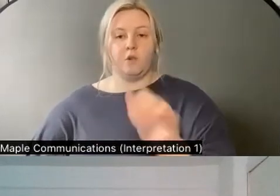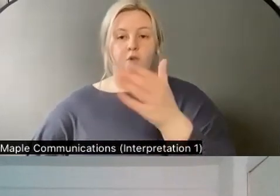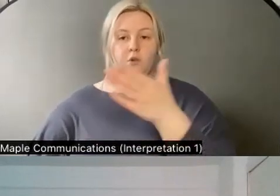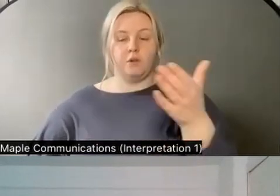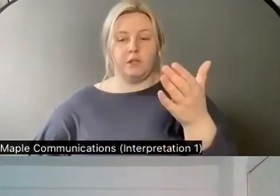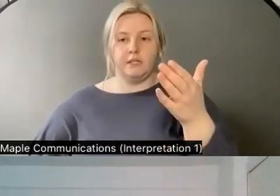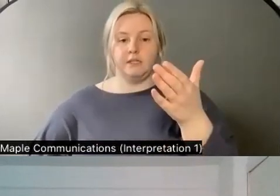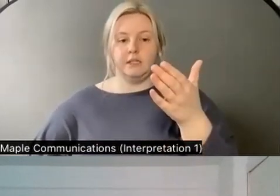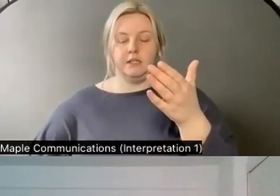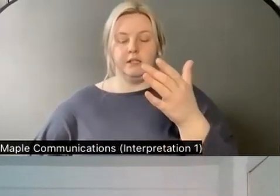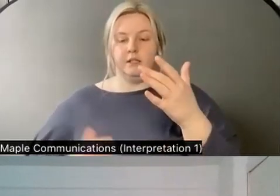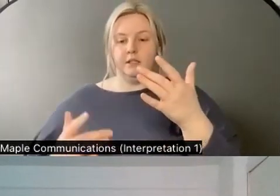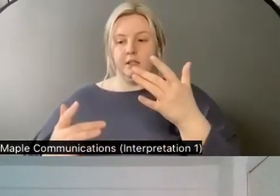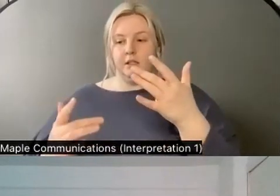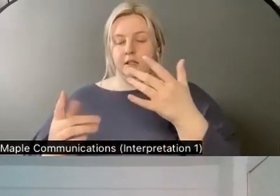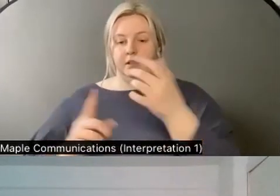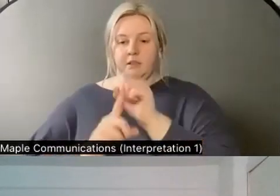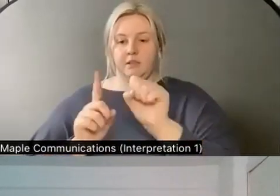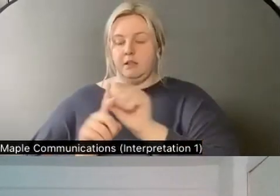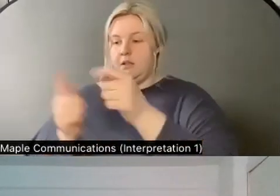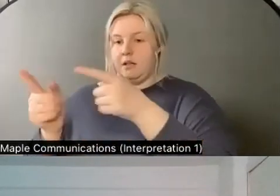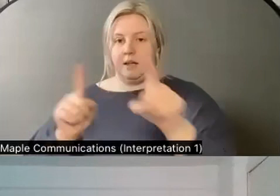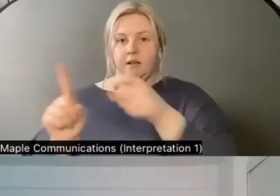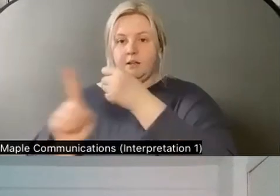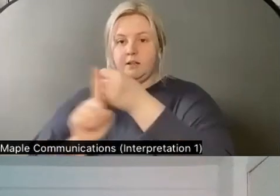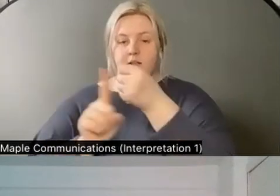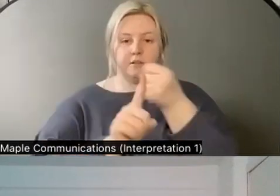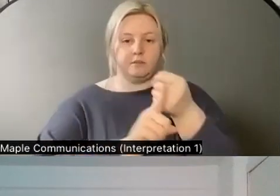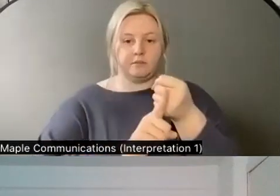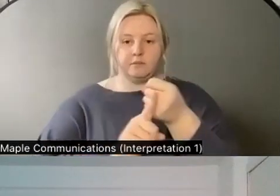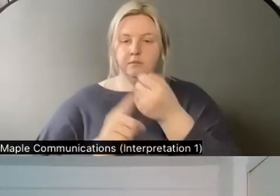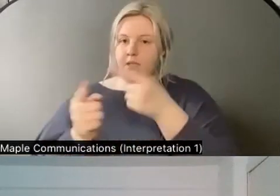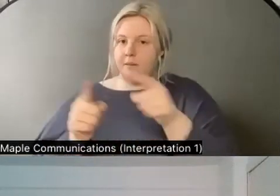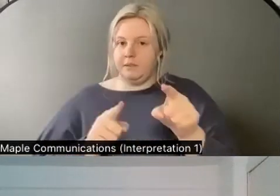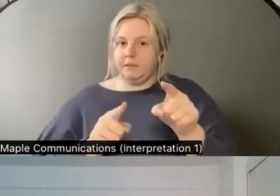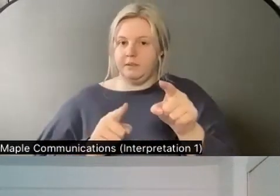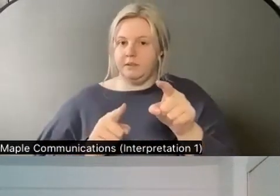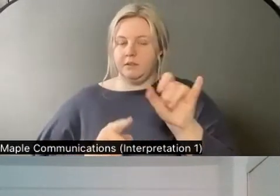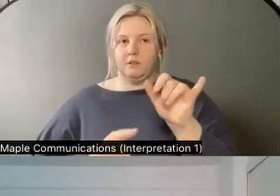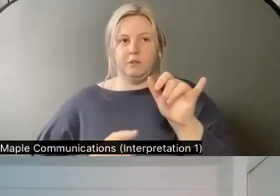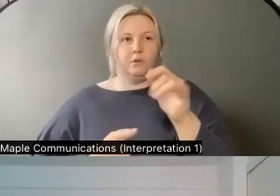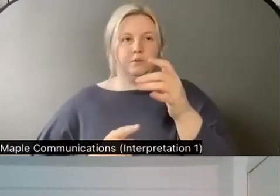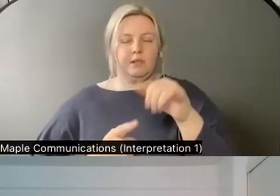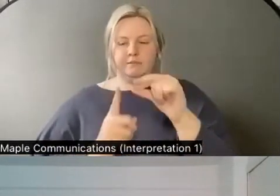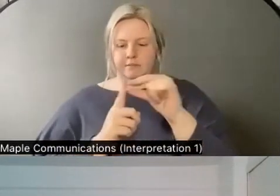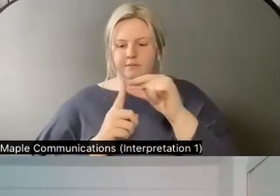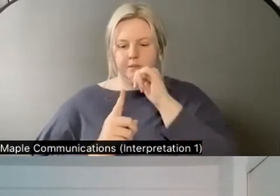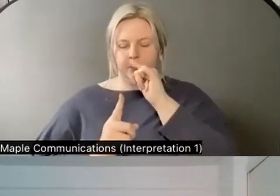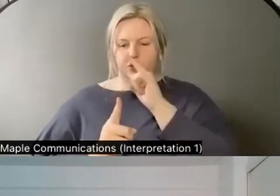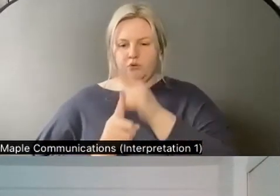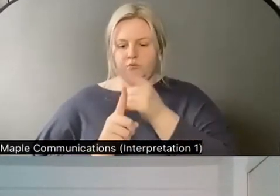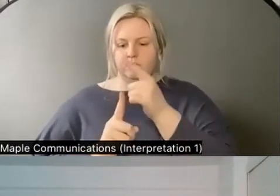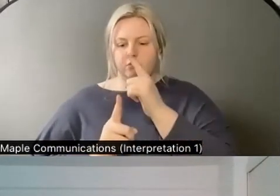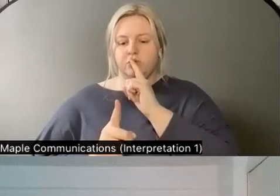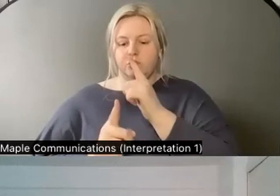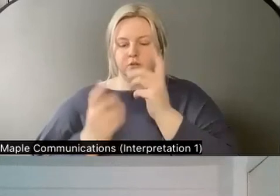it just seems like we get pigeonholed a lot. I don't know if that's the right term. We get